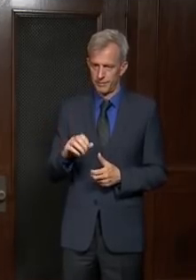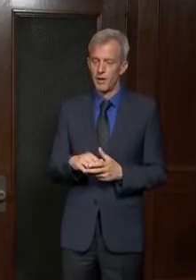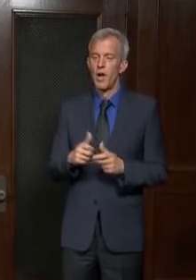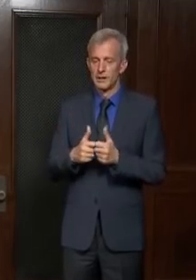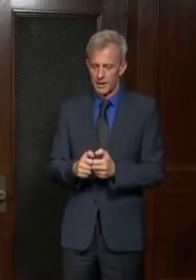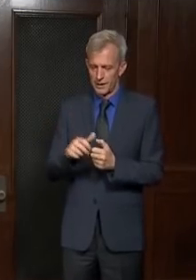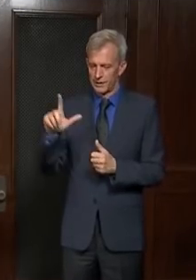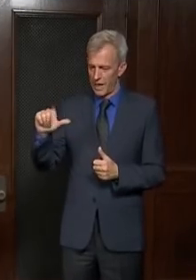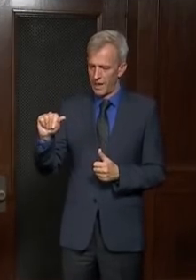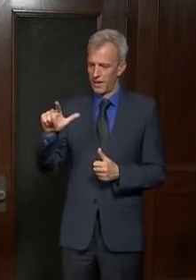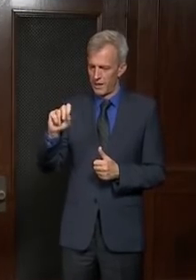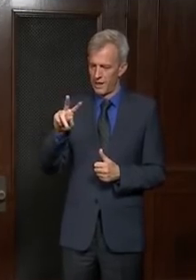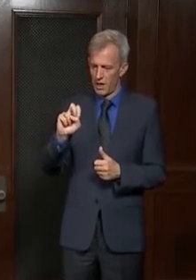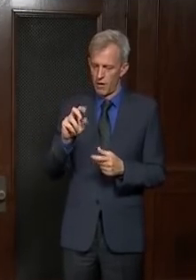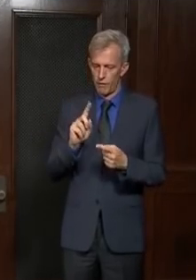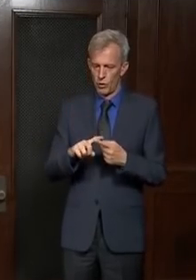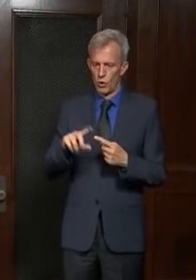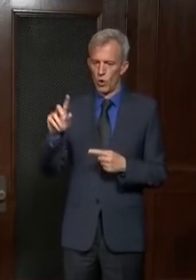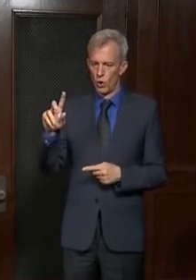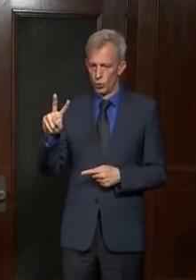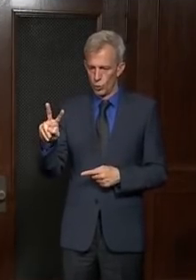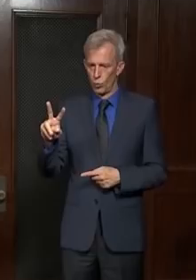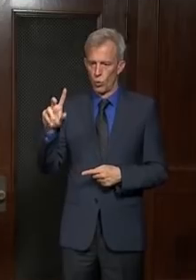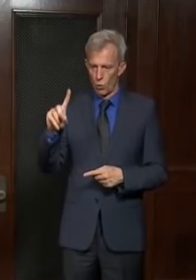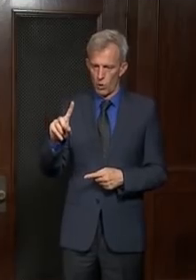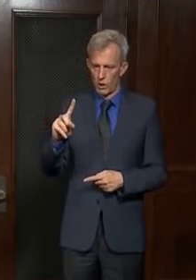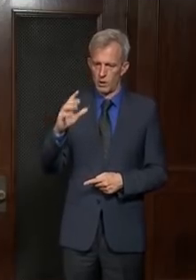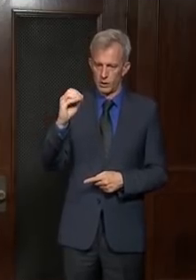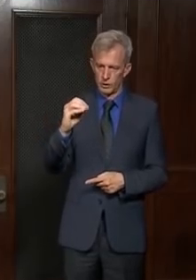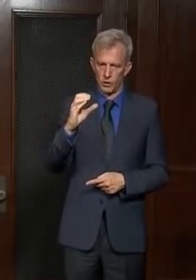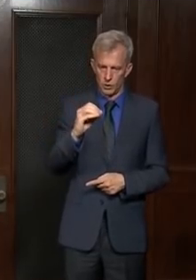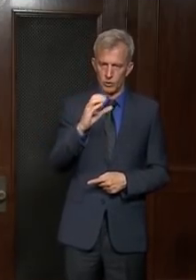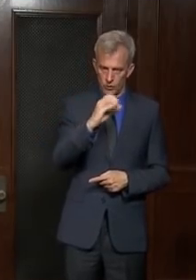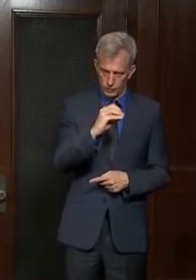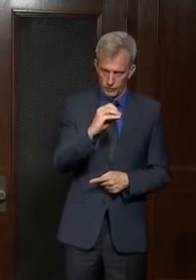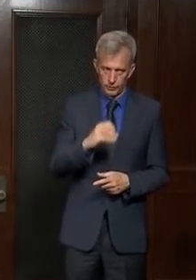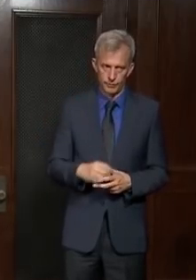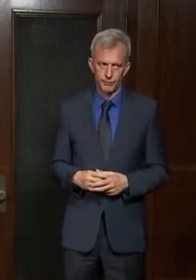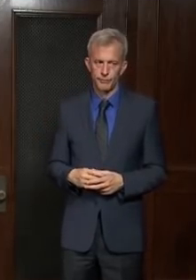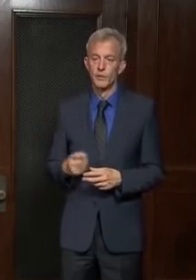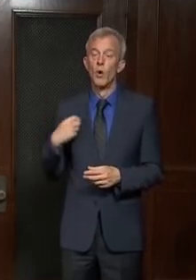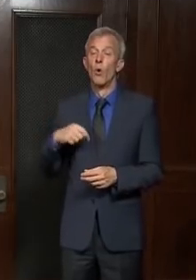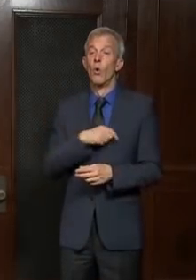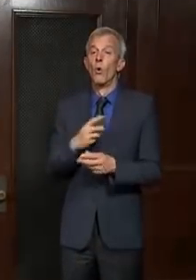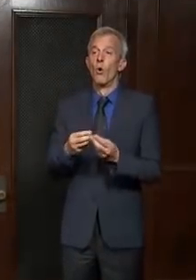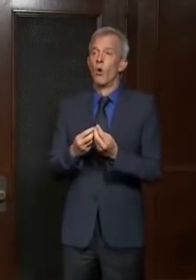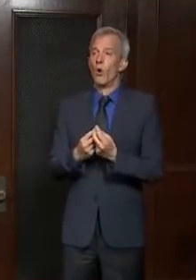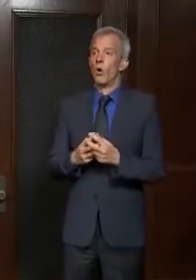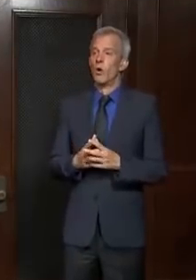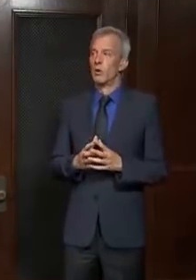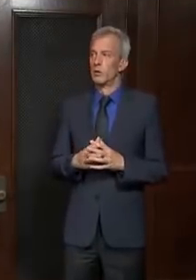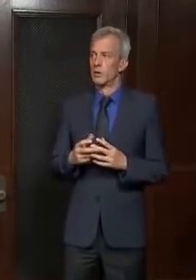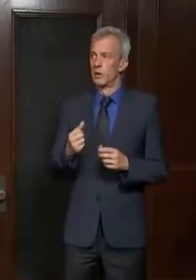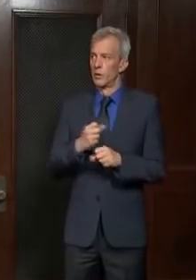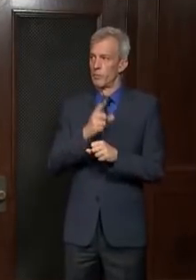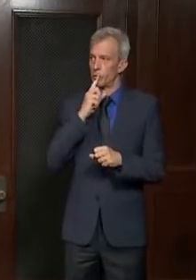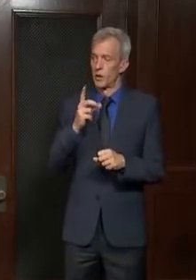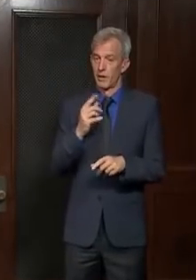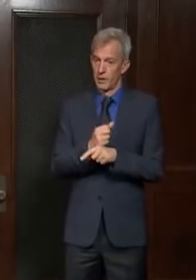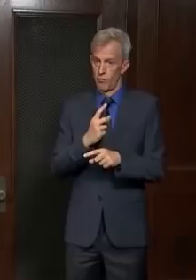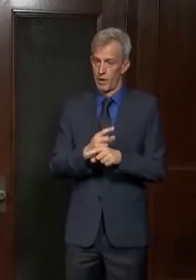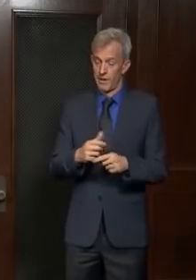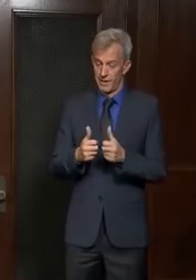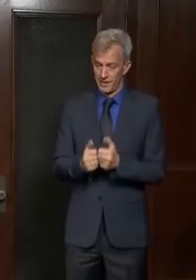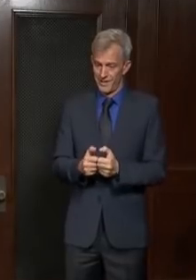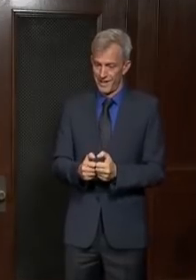LA Love to 21,000. And we rolled out, actually I want to make sure I get that right. It's